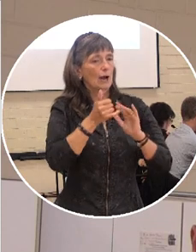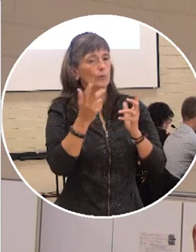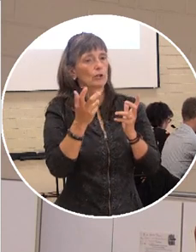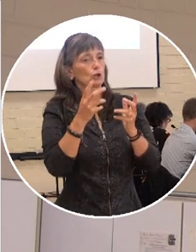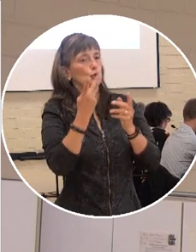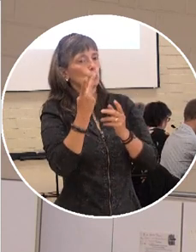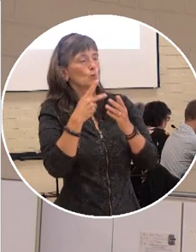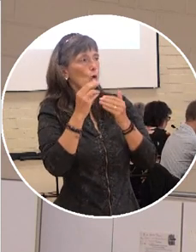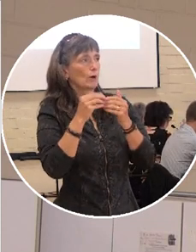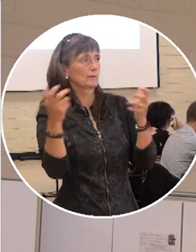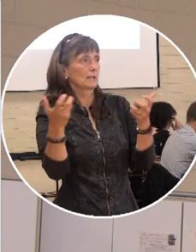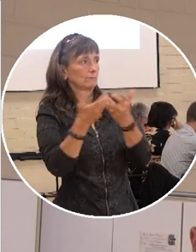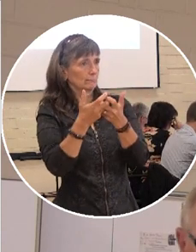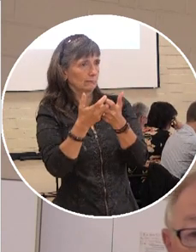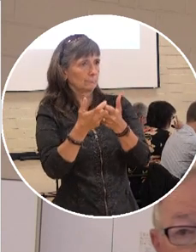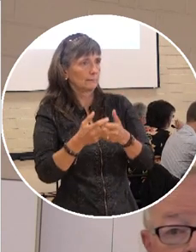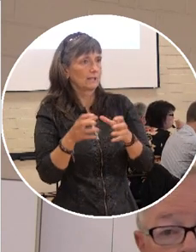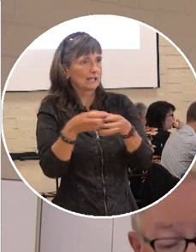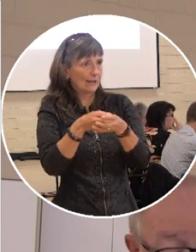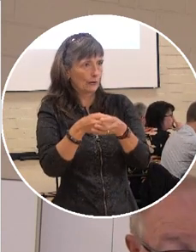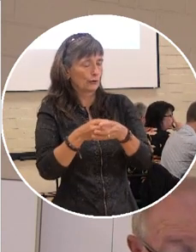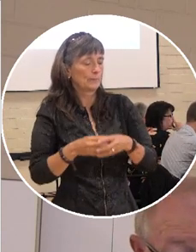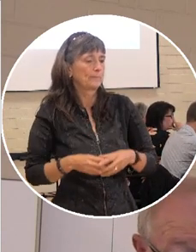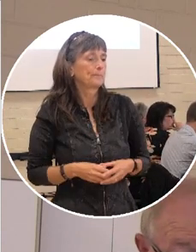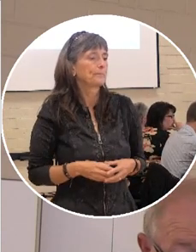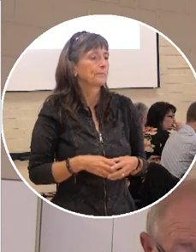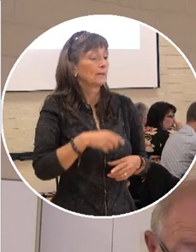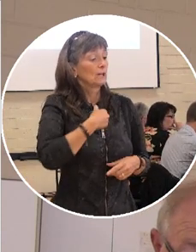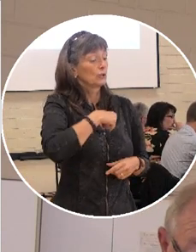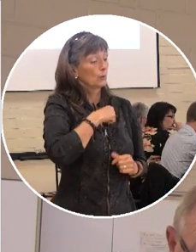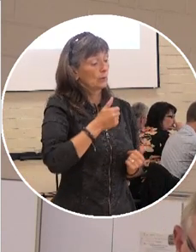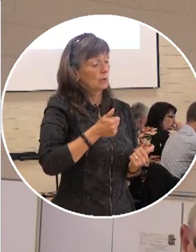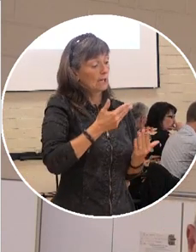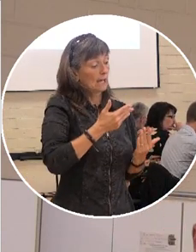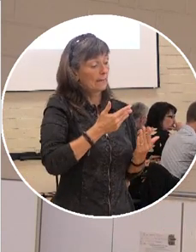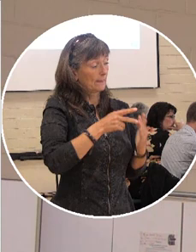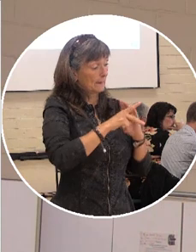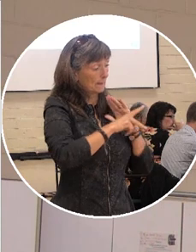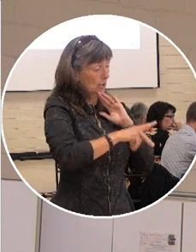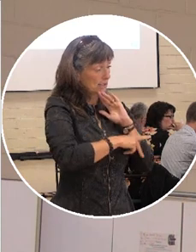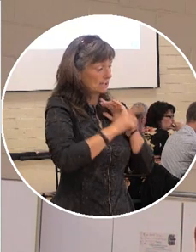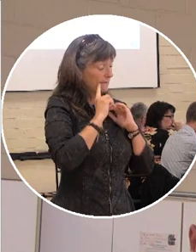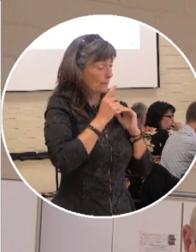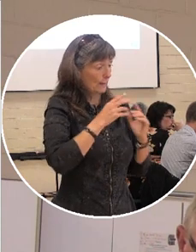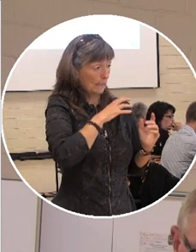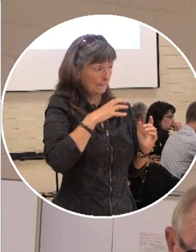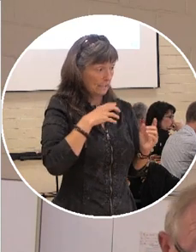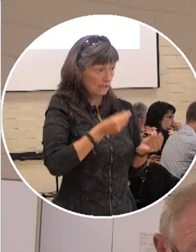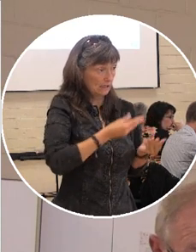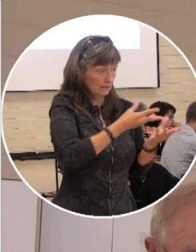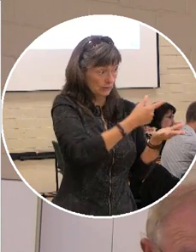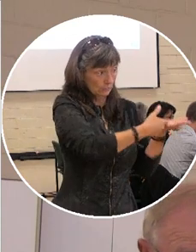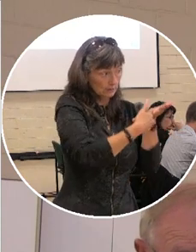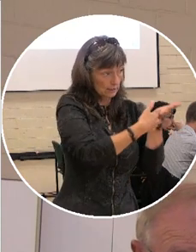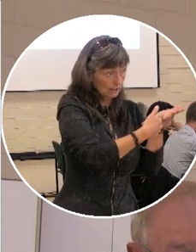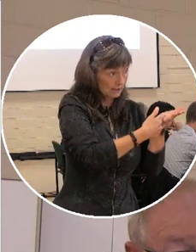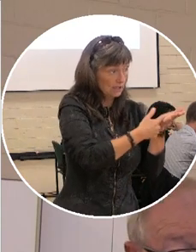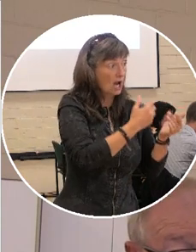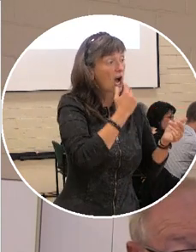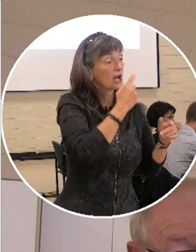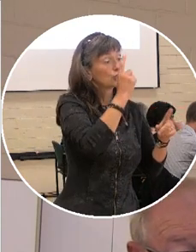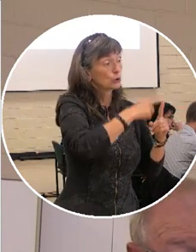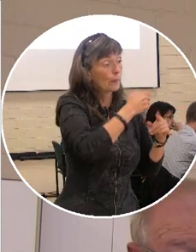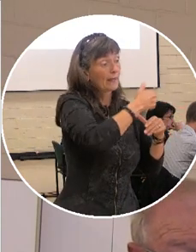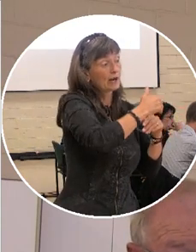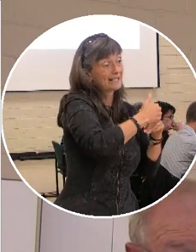Mr. Walsh in particular, to present an amended policy to the committee for consideration at the next regularly